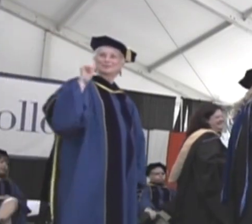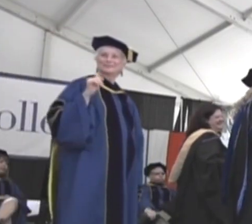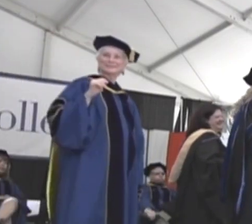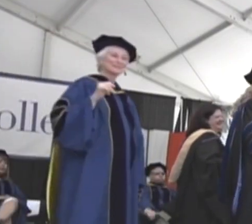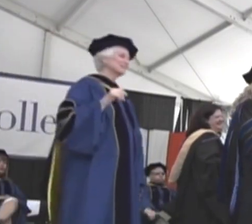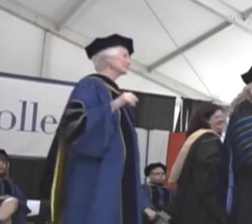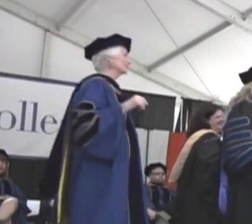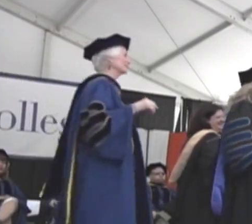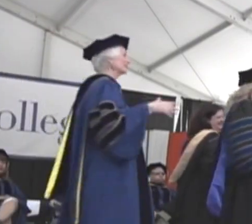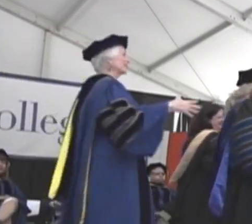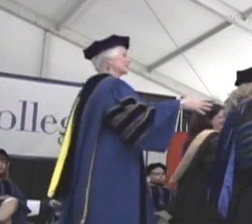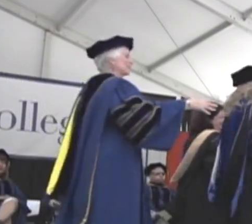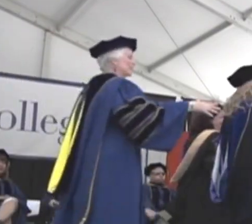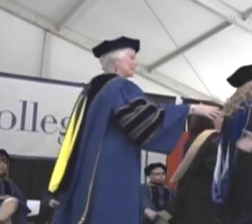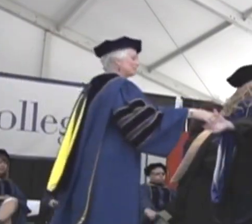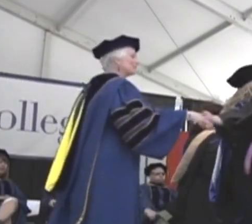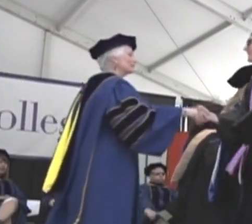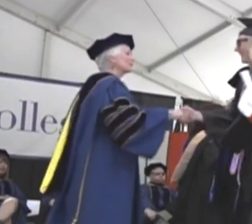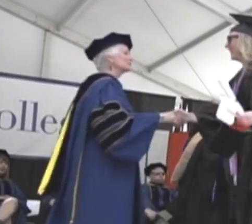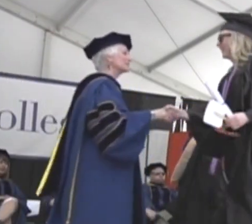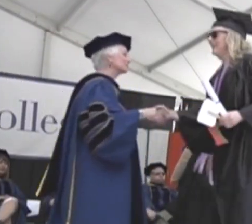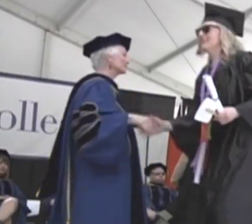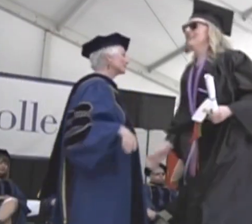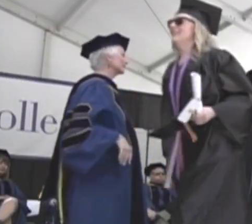Amanda Perez.